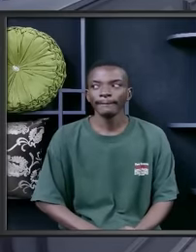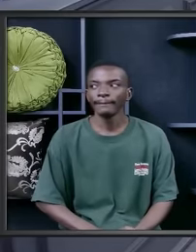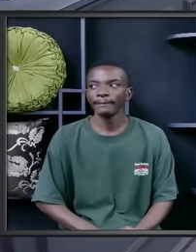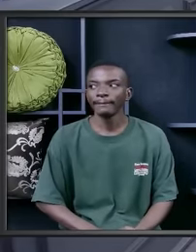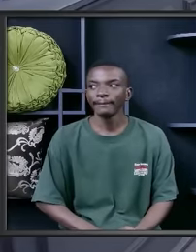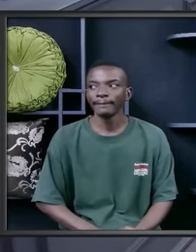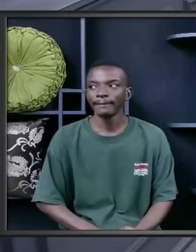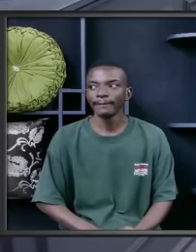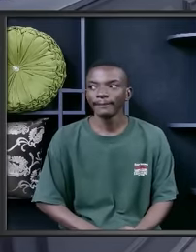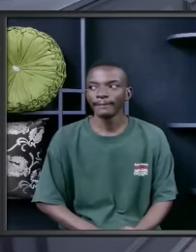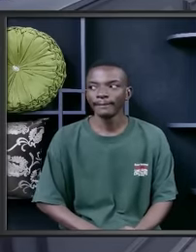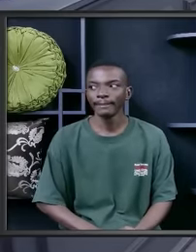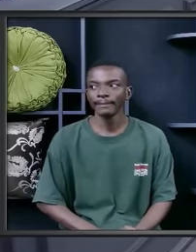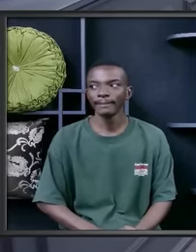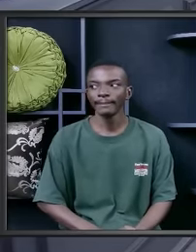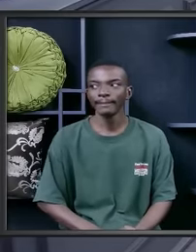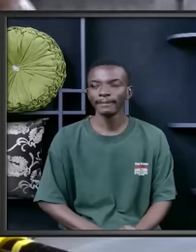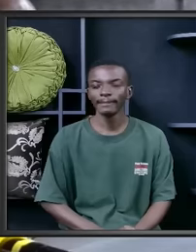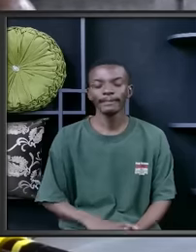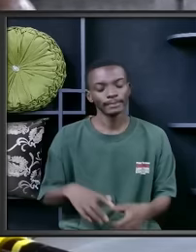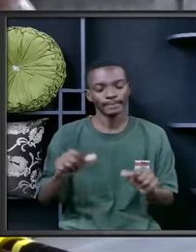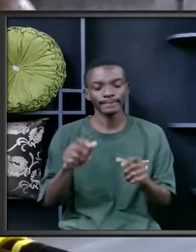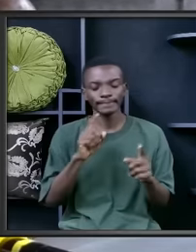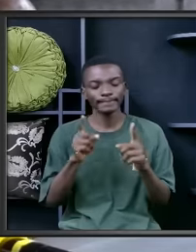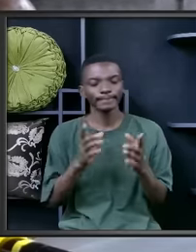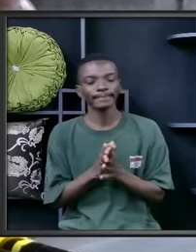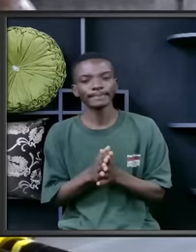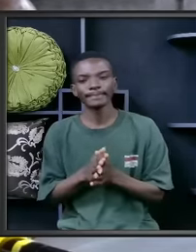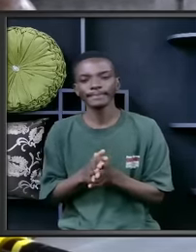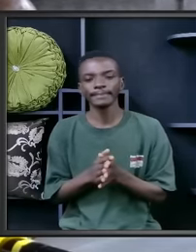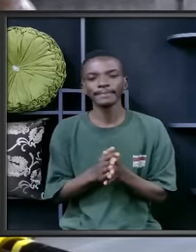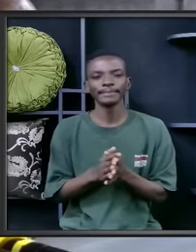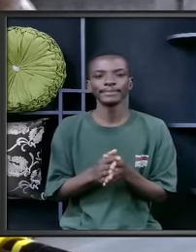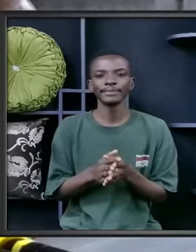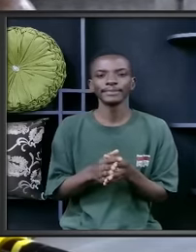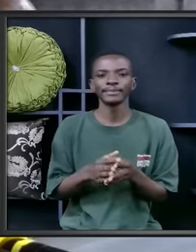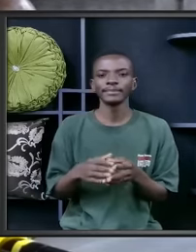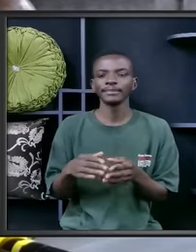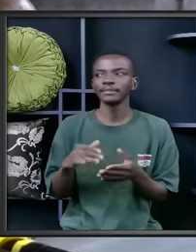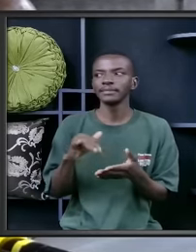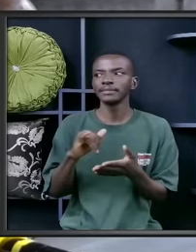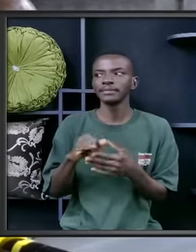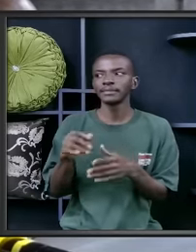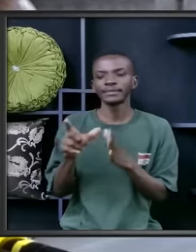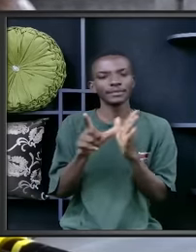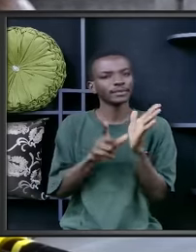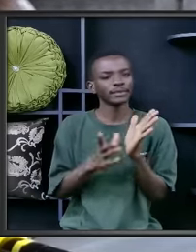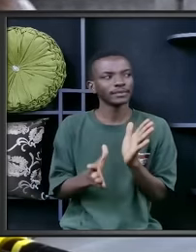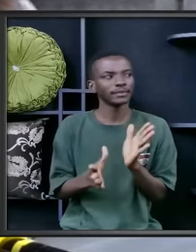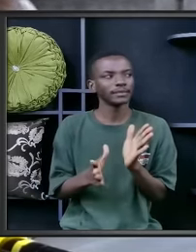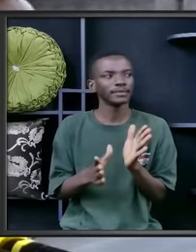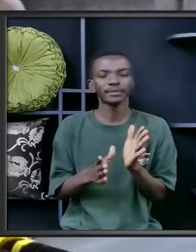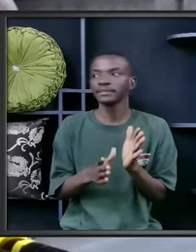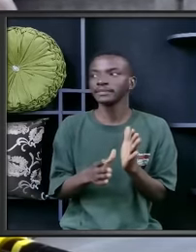Sir, can I continue because yes, of please. Time? Yes, continue. Yes, sir. So, now the barrister, I say, I beg. Don't